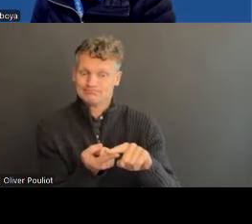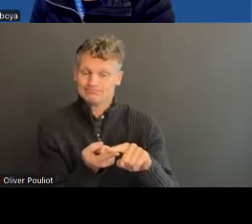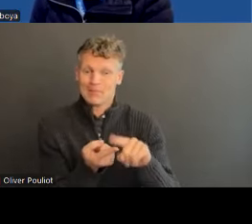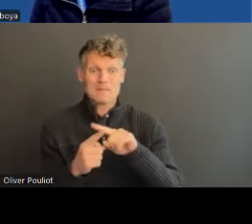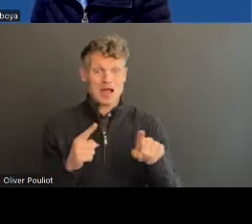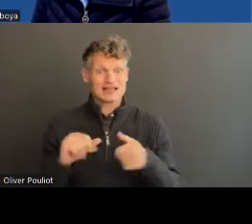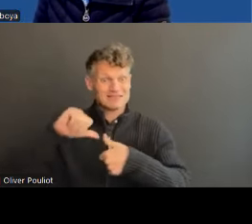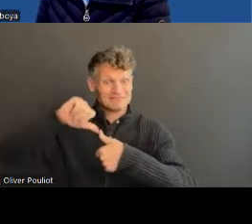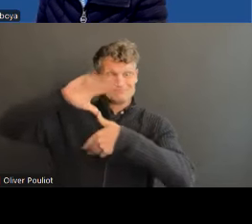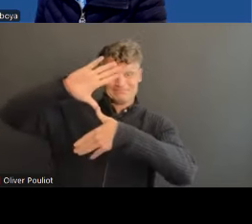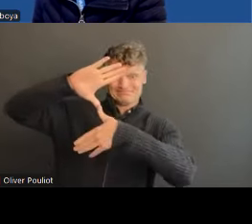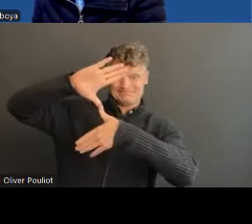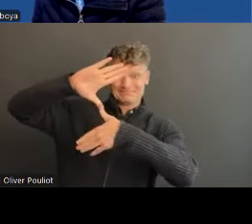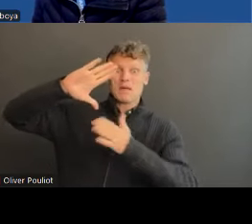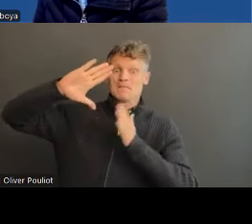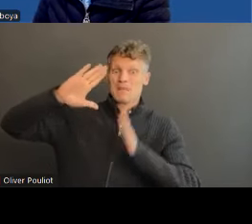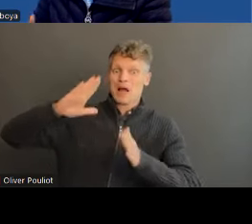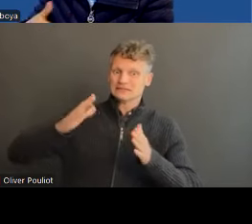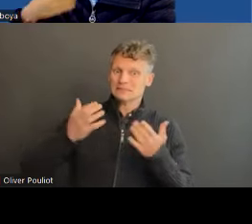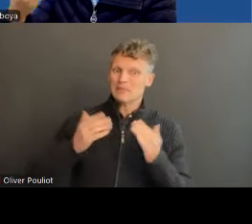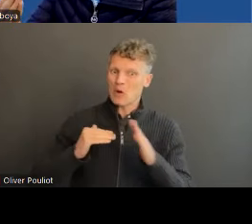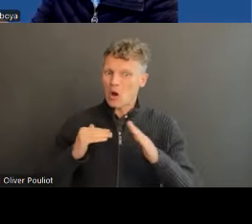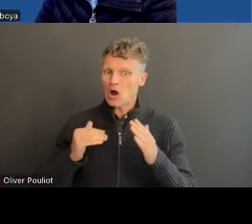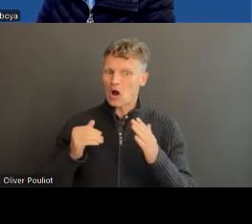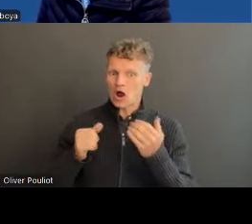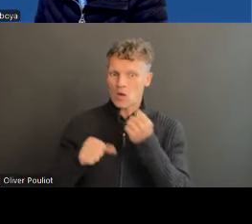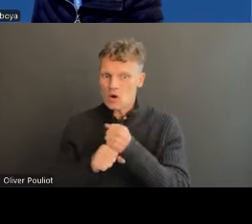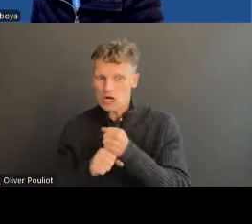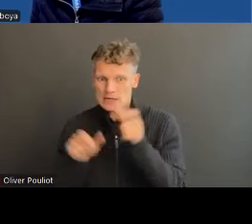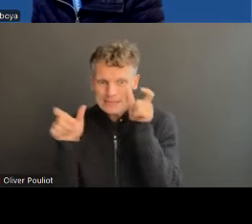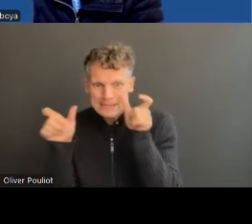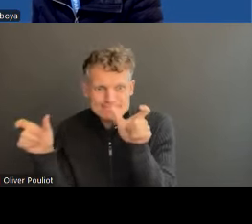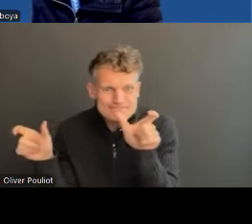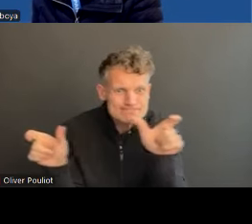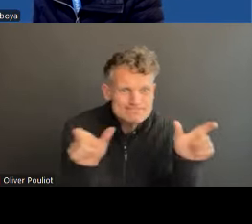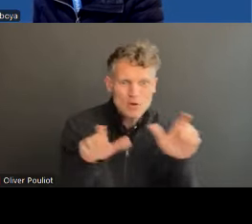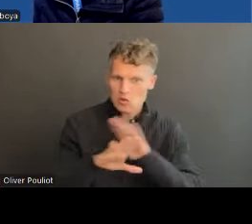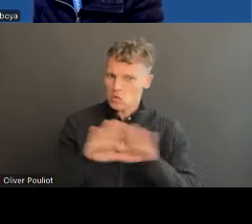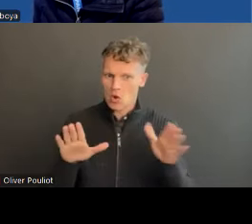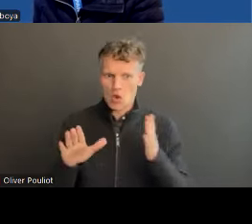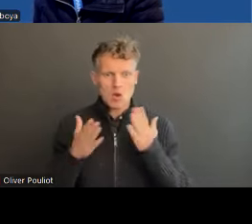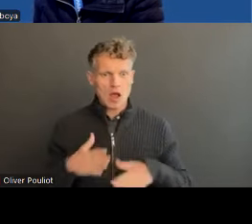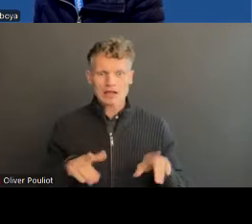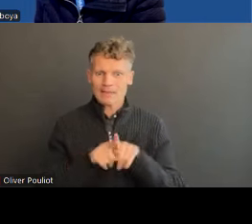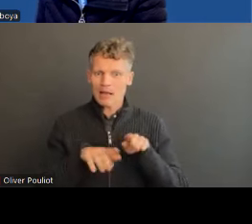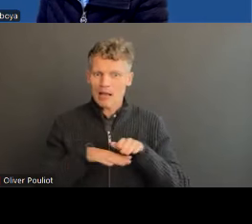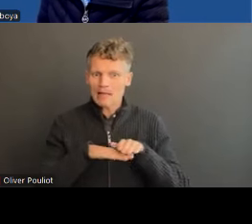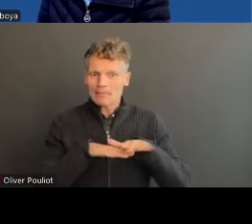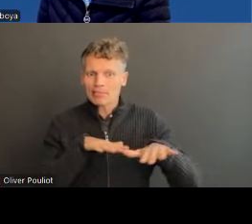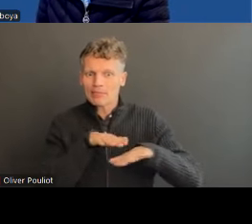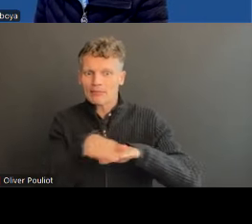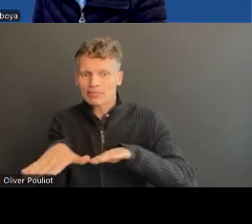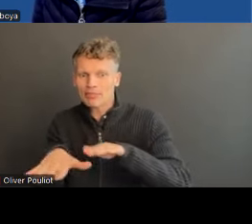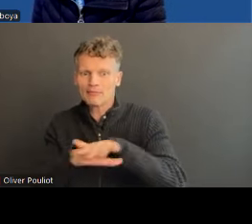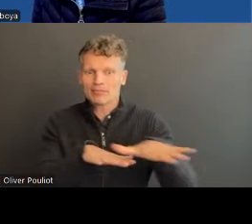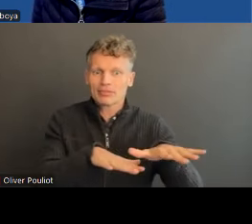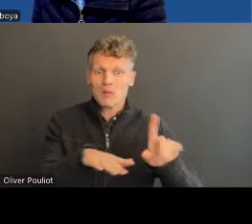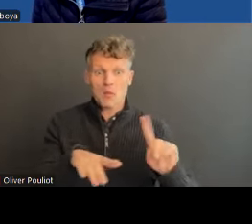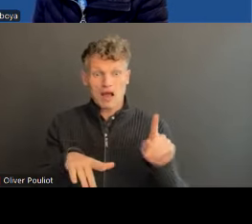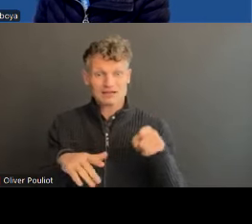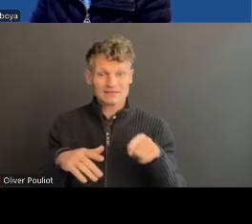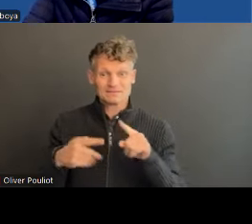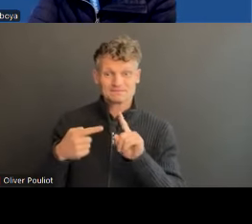to achieve the interruption of transmission to contribute to the eradication goal: foot and mouth disease